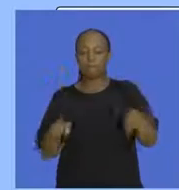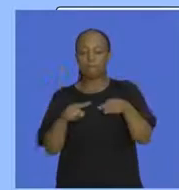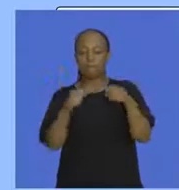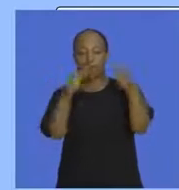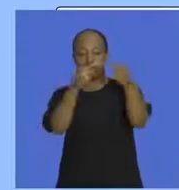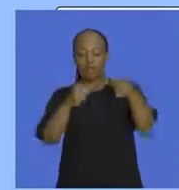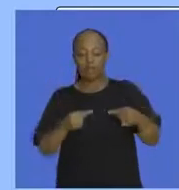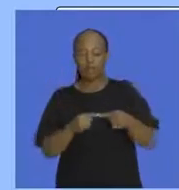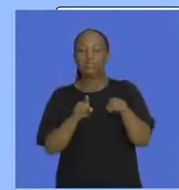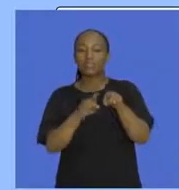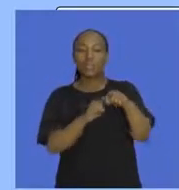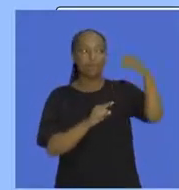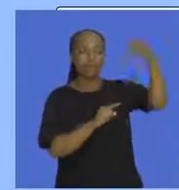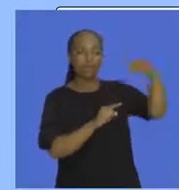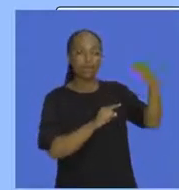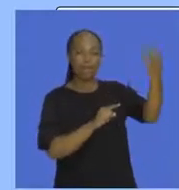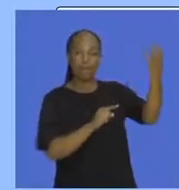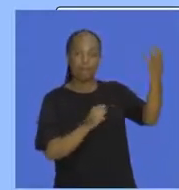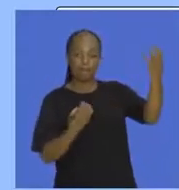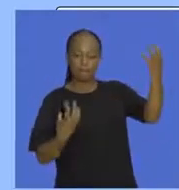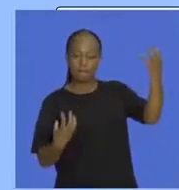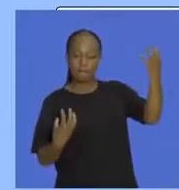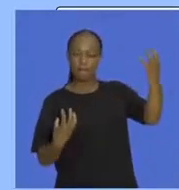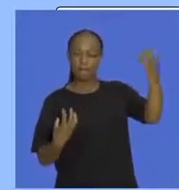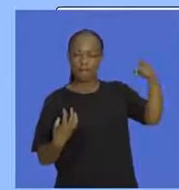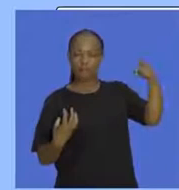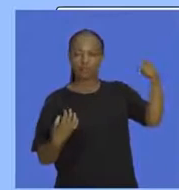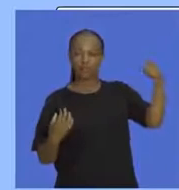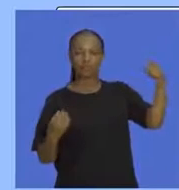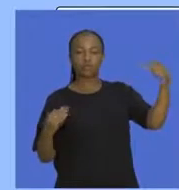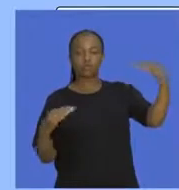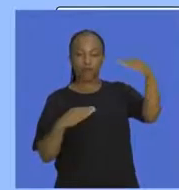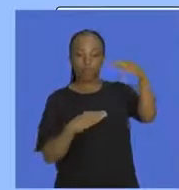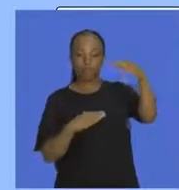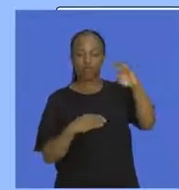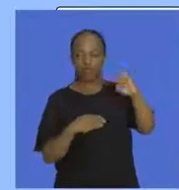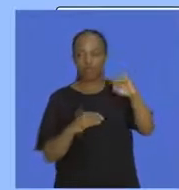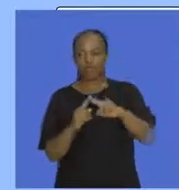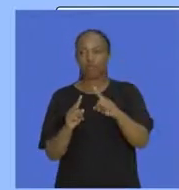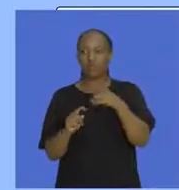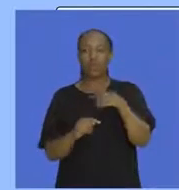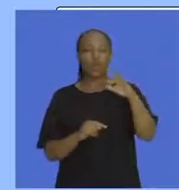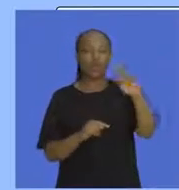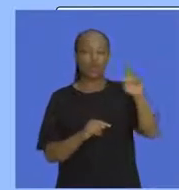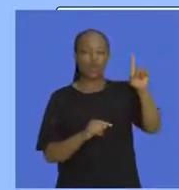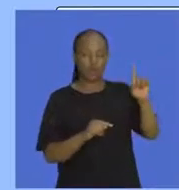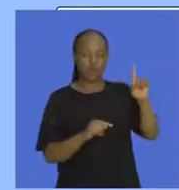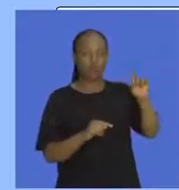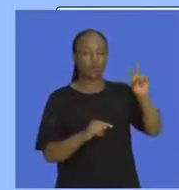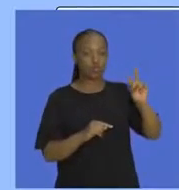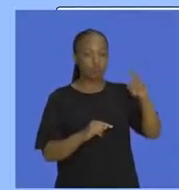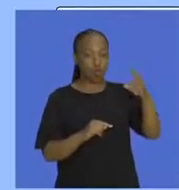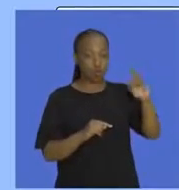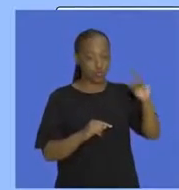light bulbs or resistors connected in parallel. So our R1, its resistance is 2 ohms, which